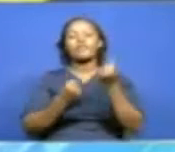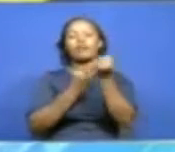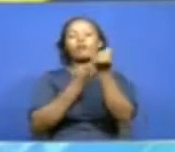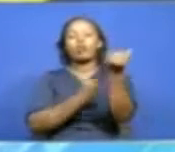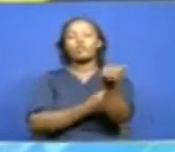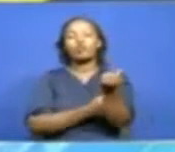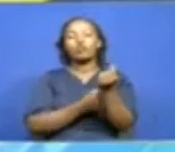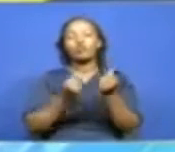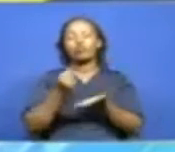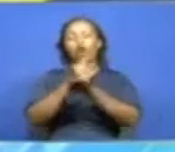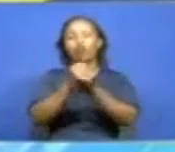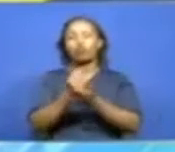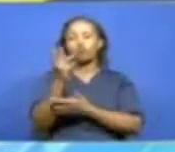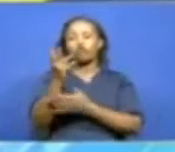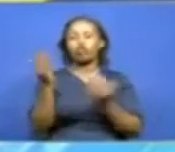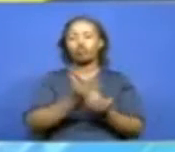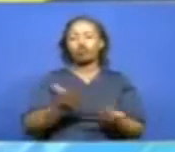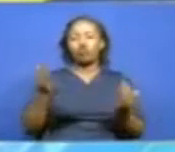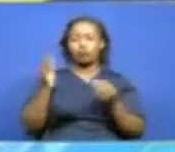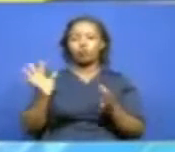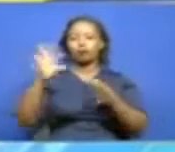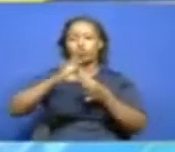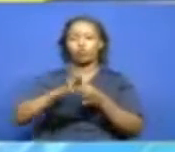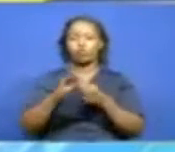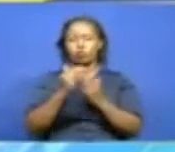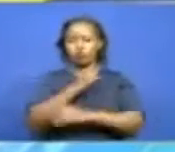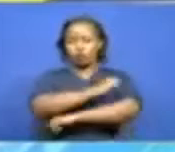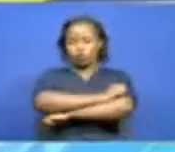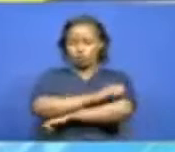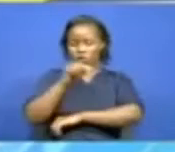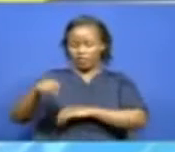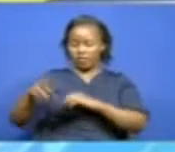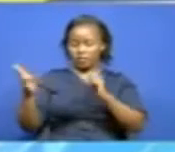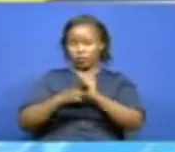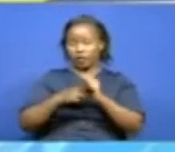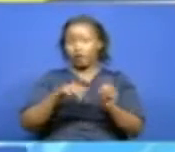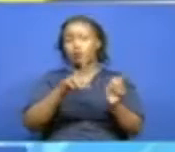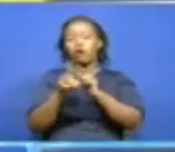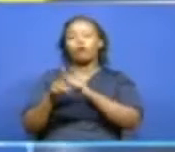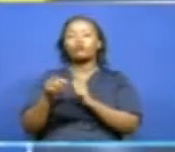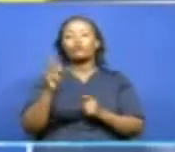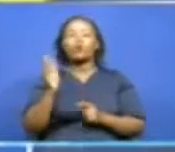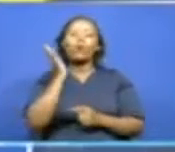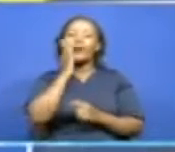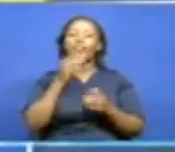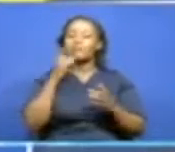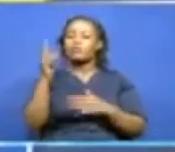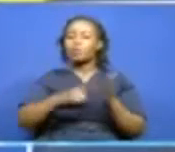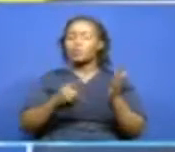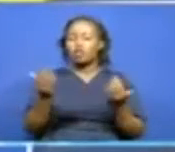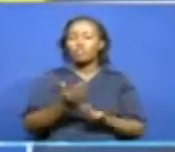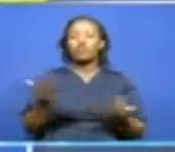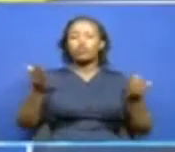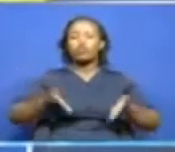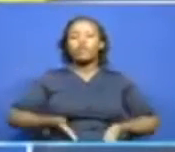quadruplets join school this July. Beatrice Nyangaresa says the quadruplets, born in March 2017, face challenges